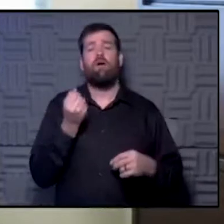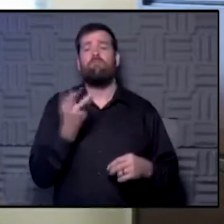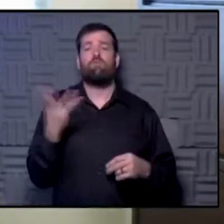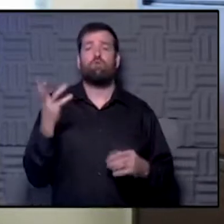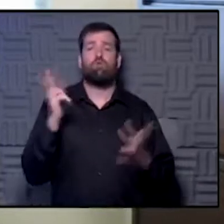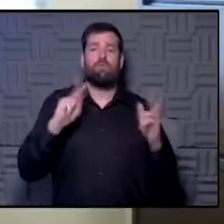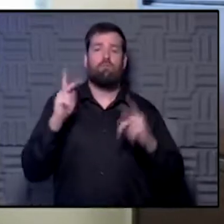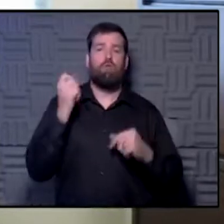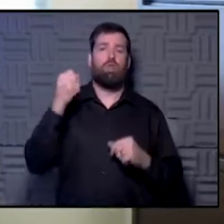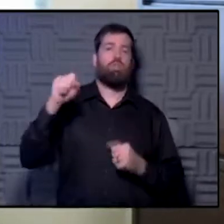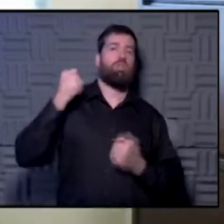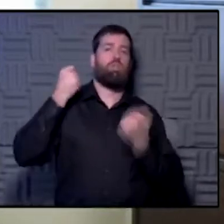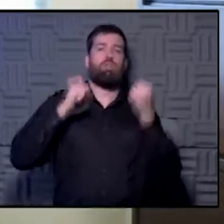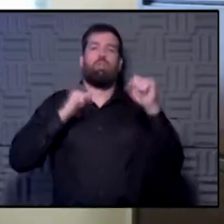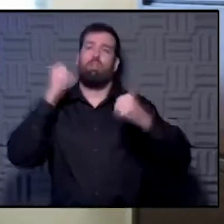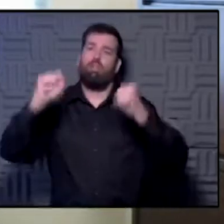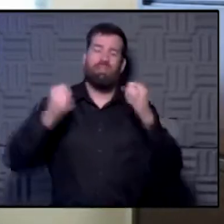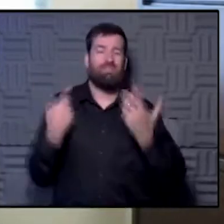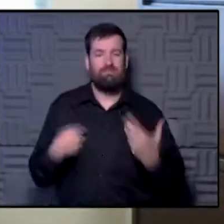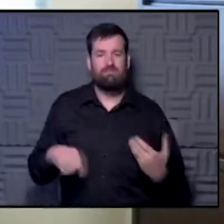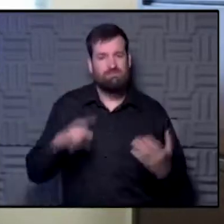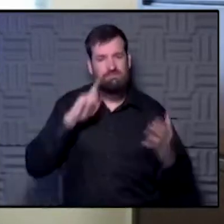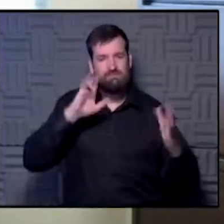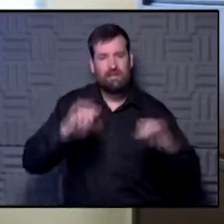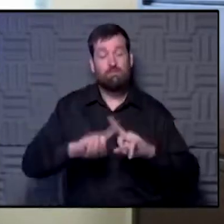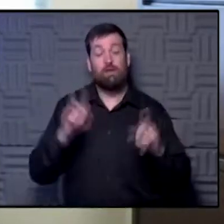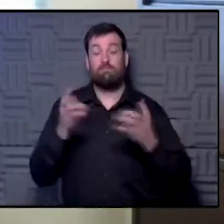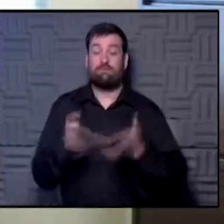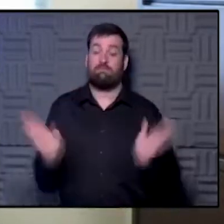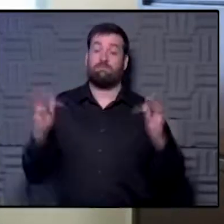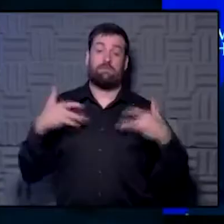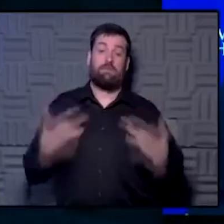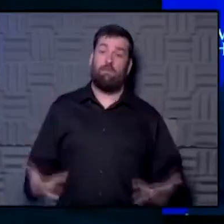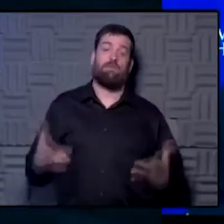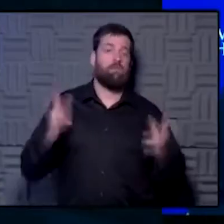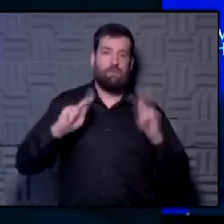naysayers, but that's to be expected. But overall, people are taking it very seriously.